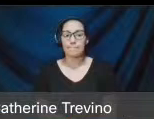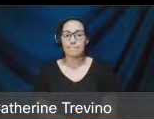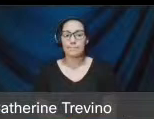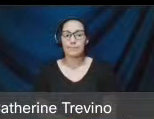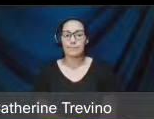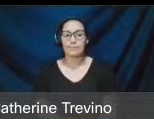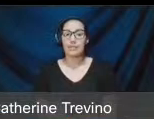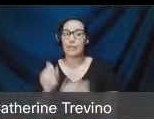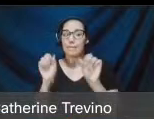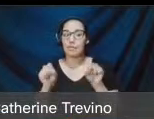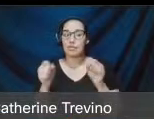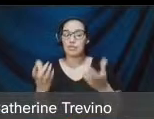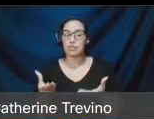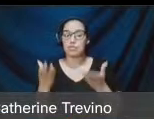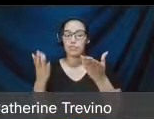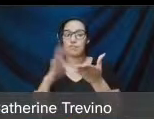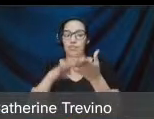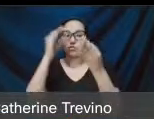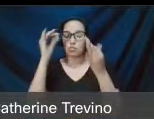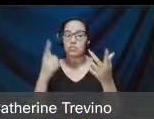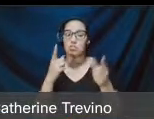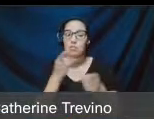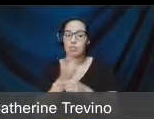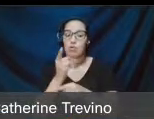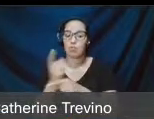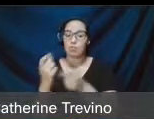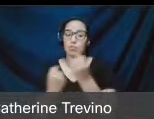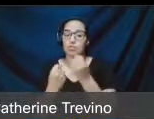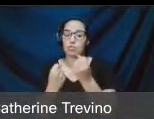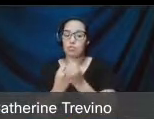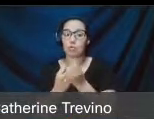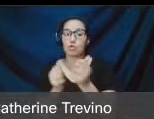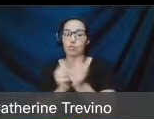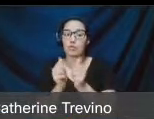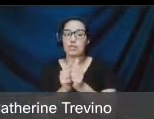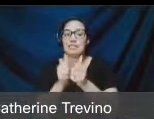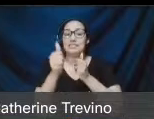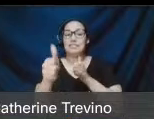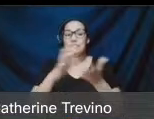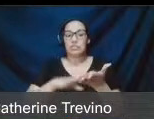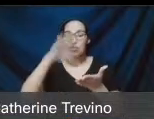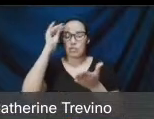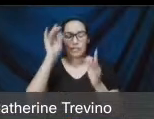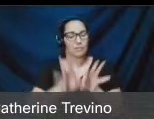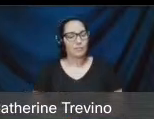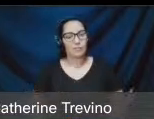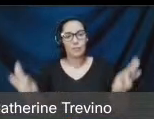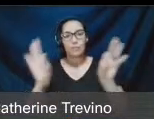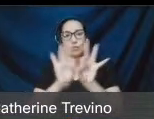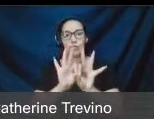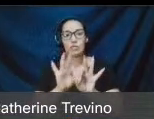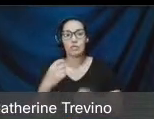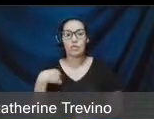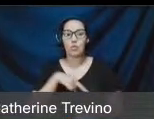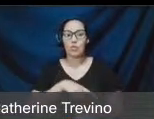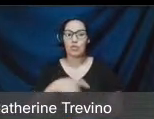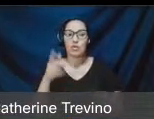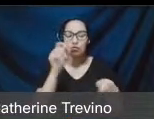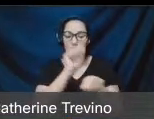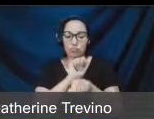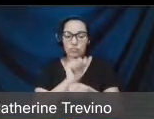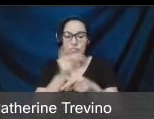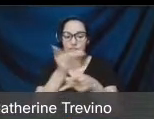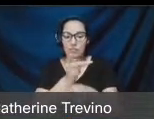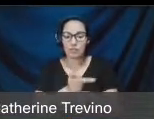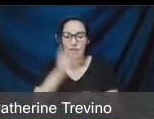The ability to provide our students the necessary supports in this time of distance learning is critical. Teams are working to finalize the development of a weekly